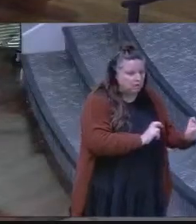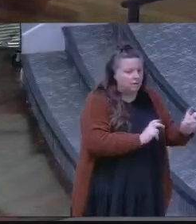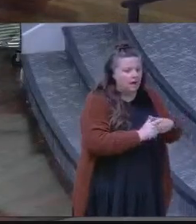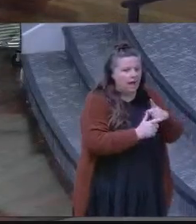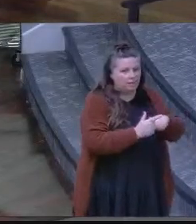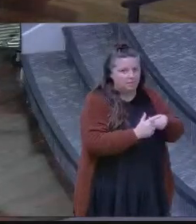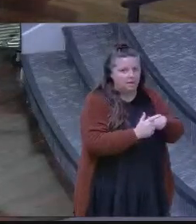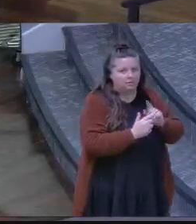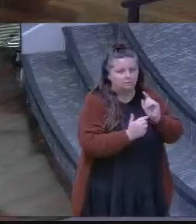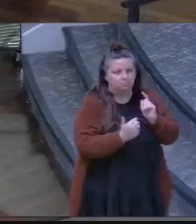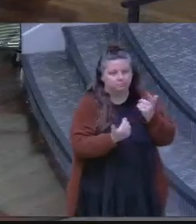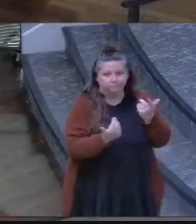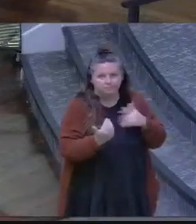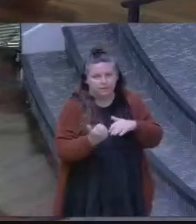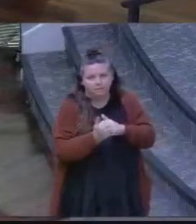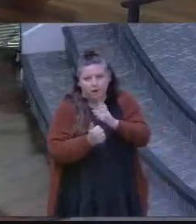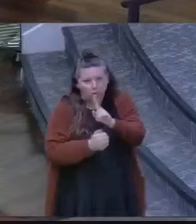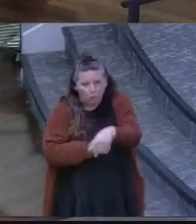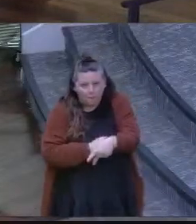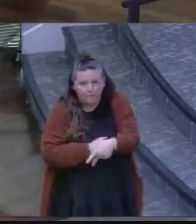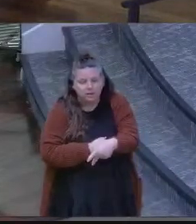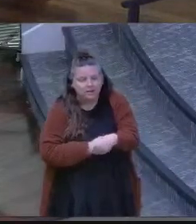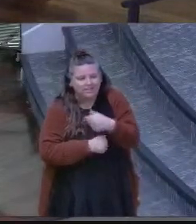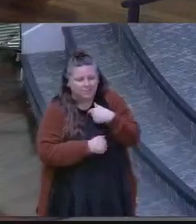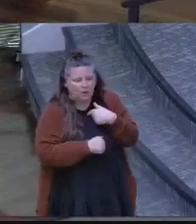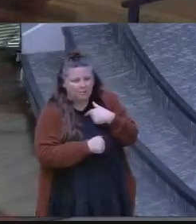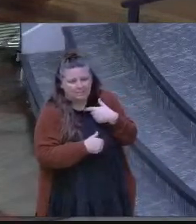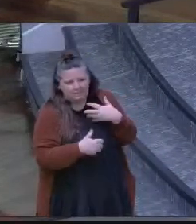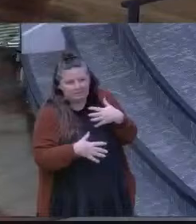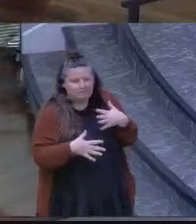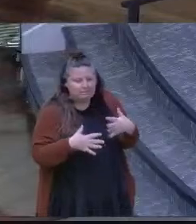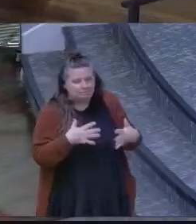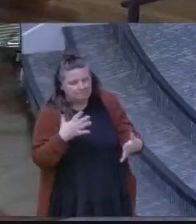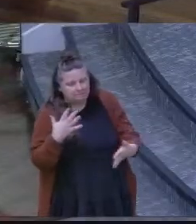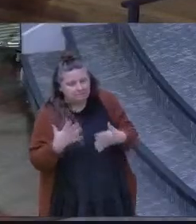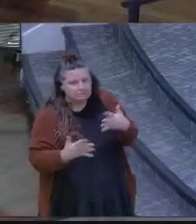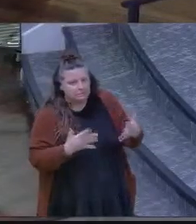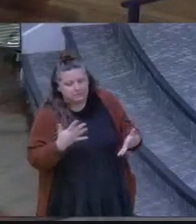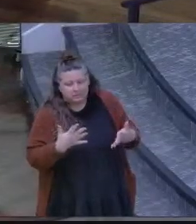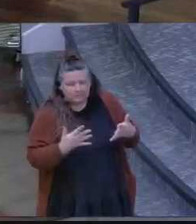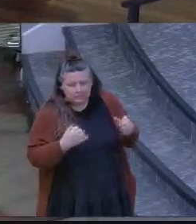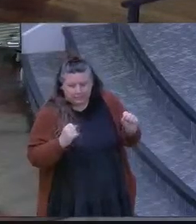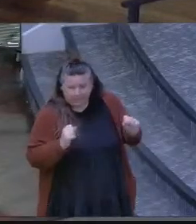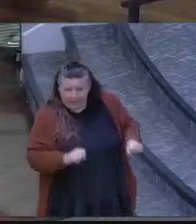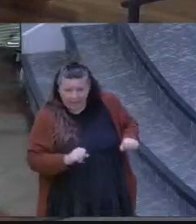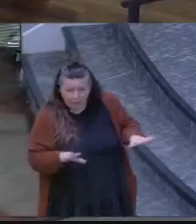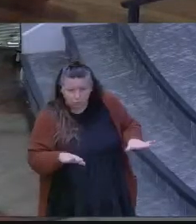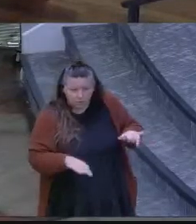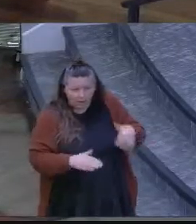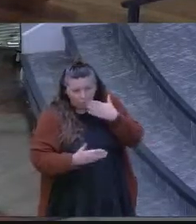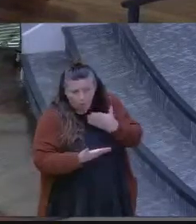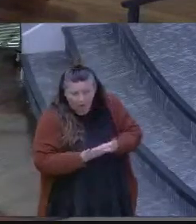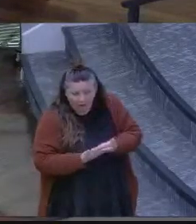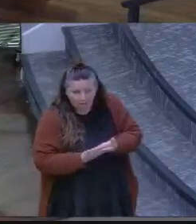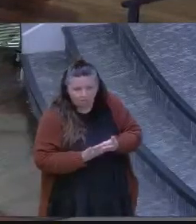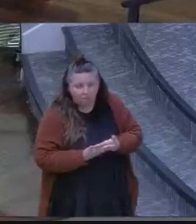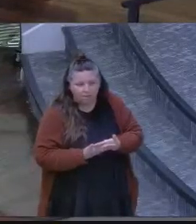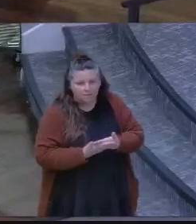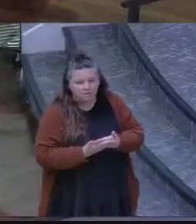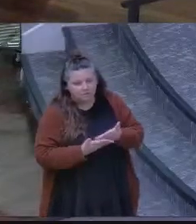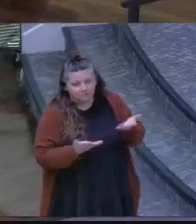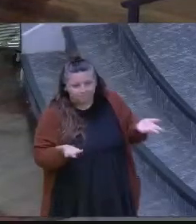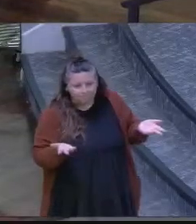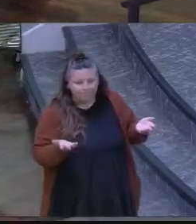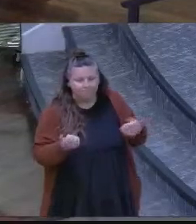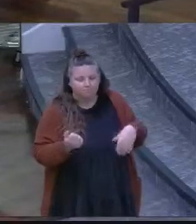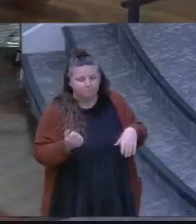individual. It felt, I was nervous that we would be able to do that well. And so anything that we want to roll out like that, the sensitive nature of